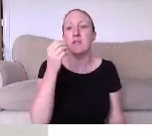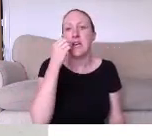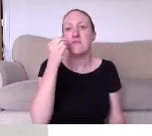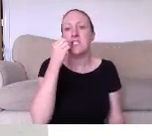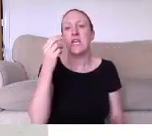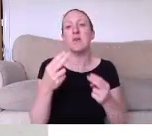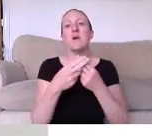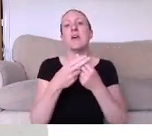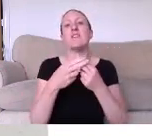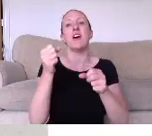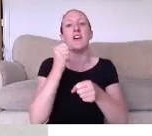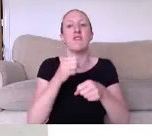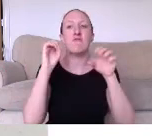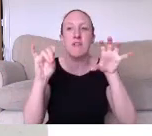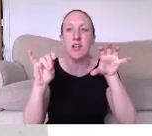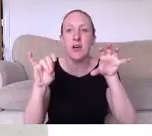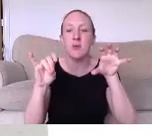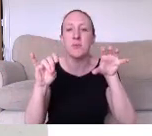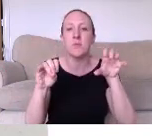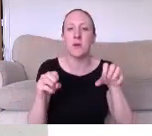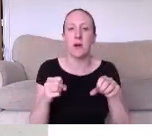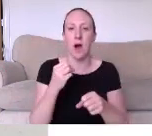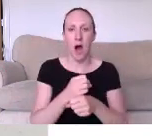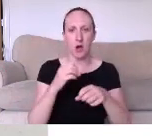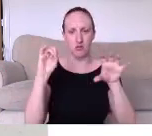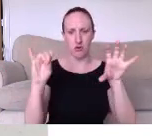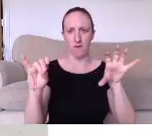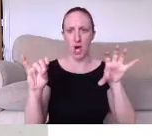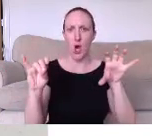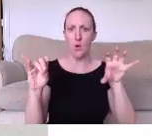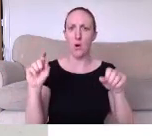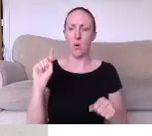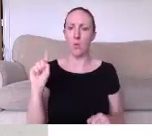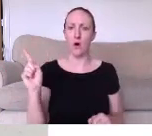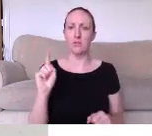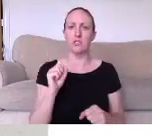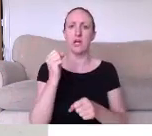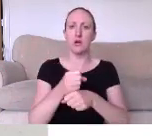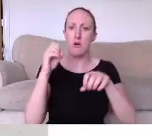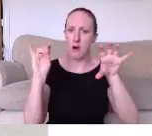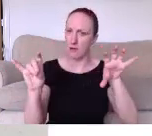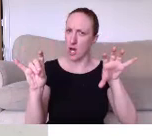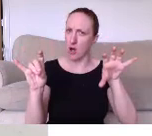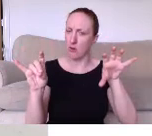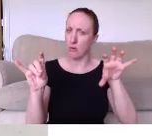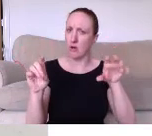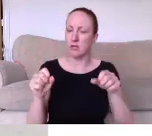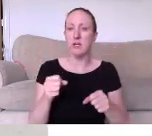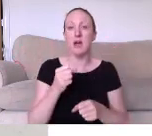I'm going to have tea with a Gruffalo." "A Gruffalo? What's a